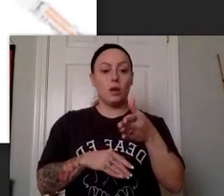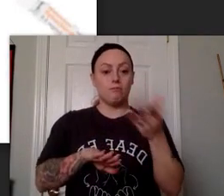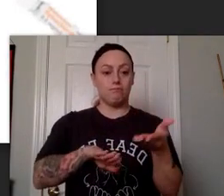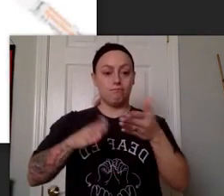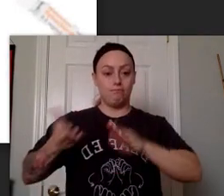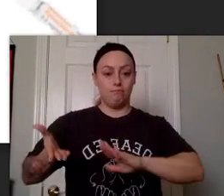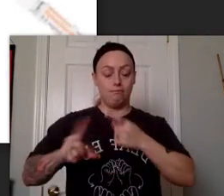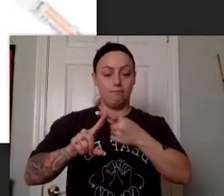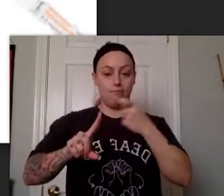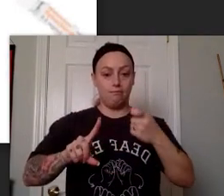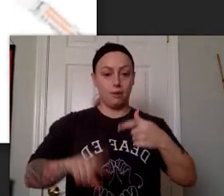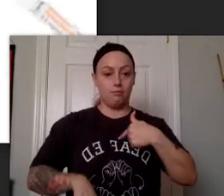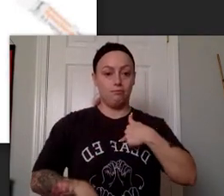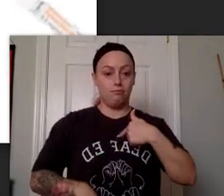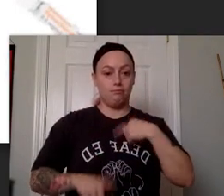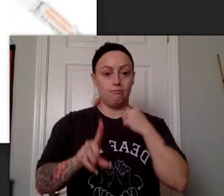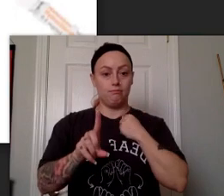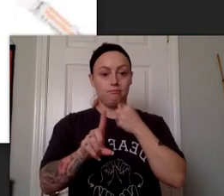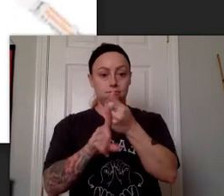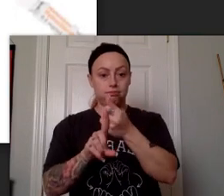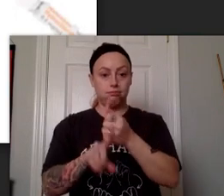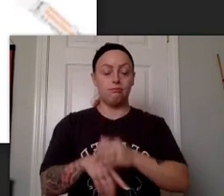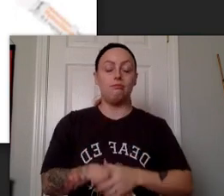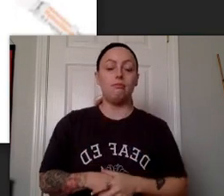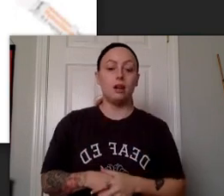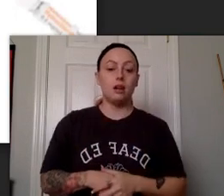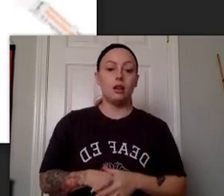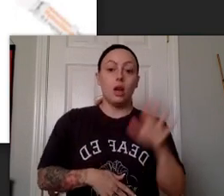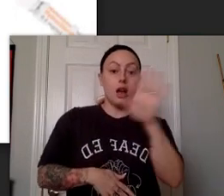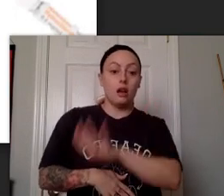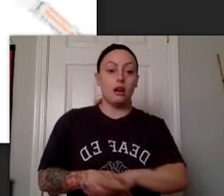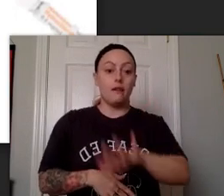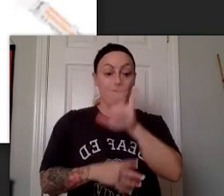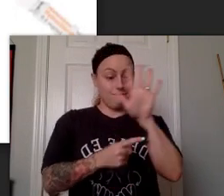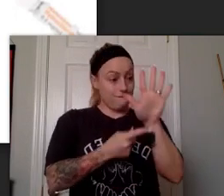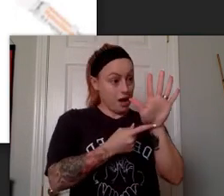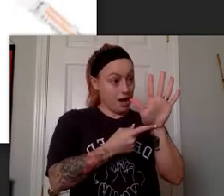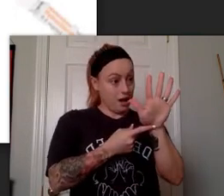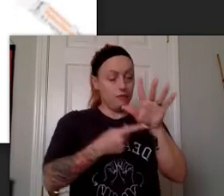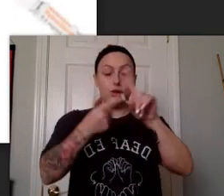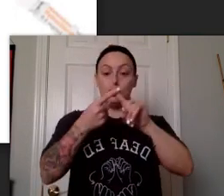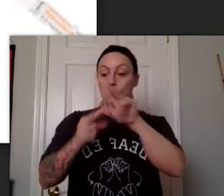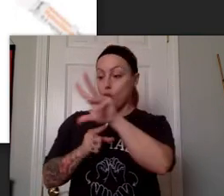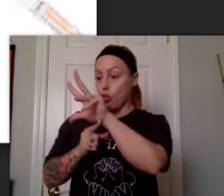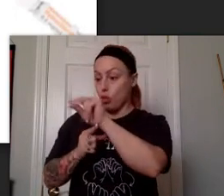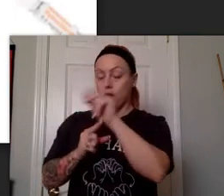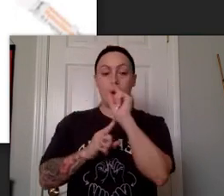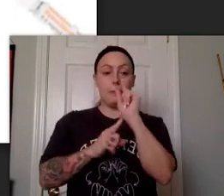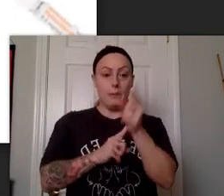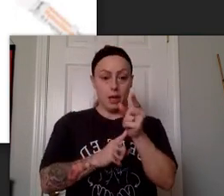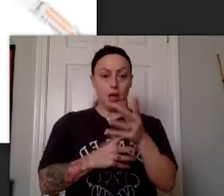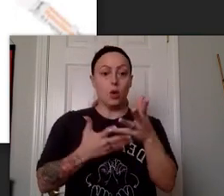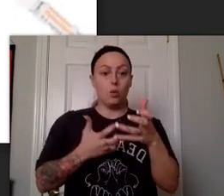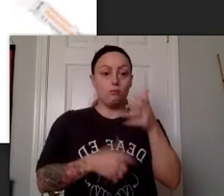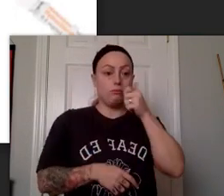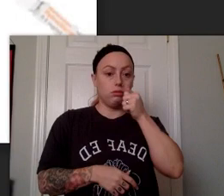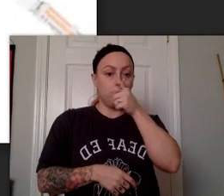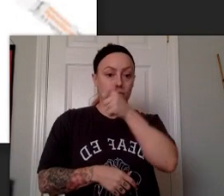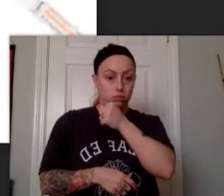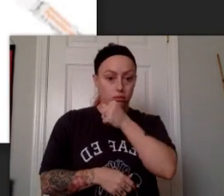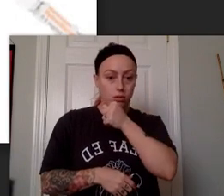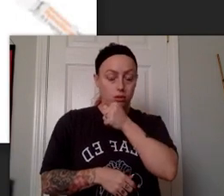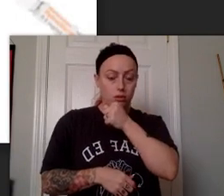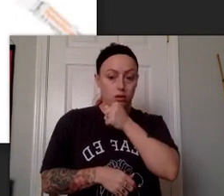fentanyl, so sorry, going back with heroin, so that means we have about 5 to 30 minutes that we ideally want to get naloxone to that person and restore